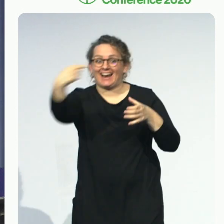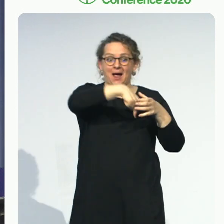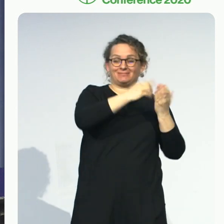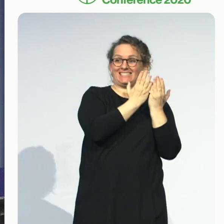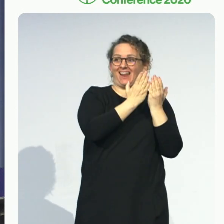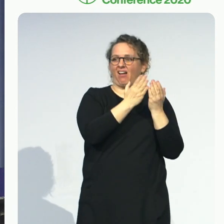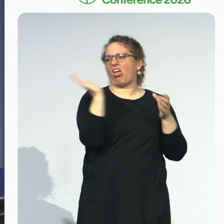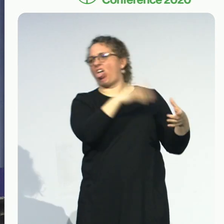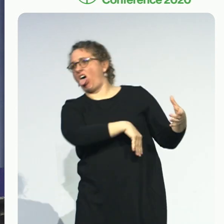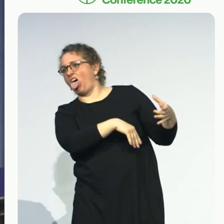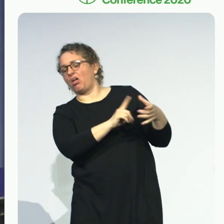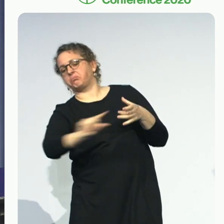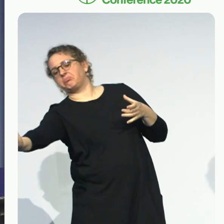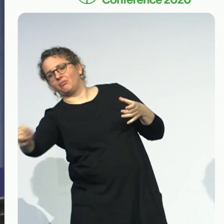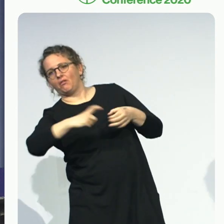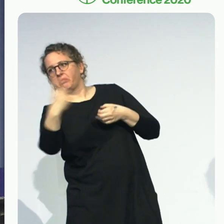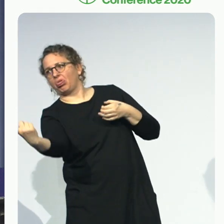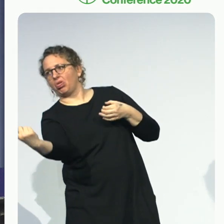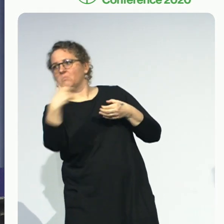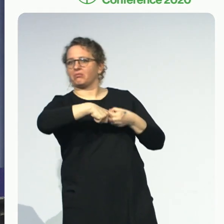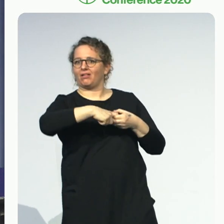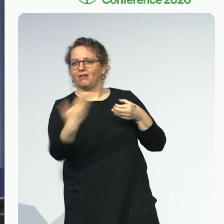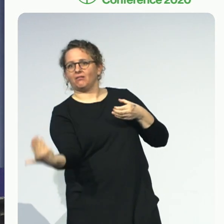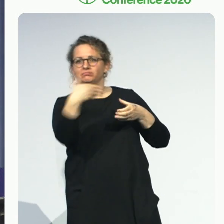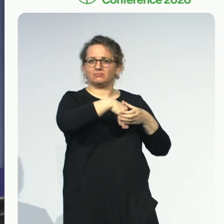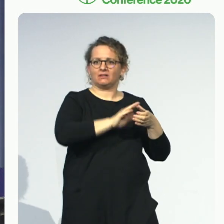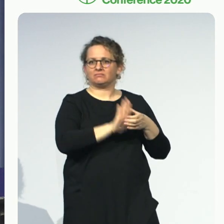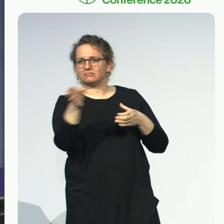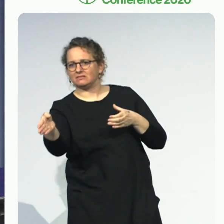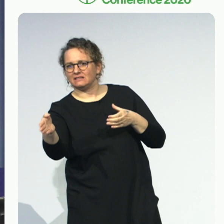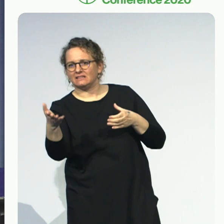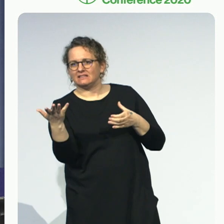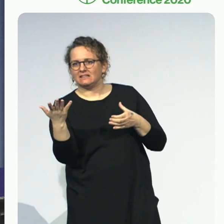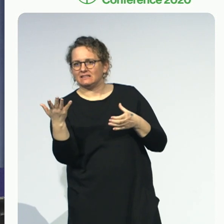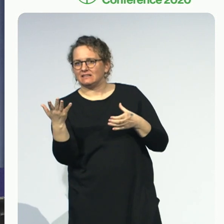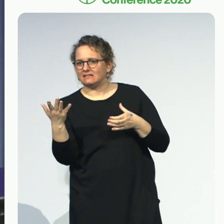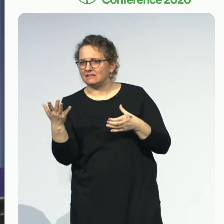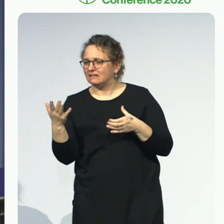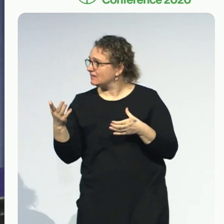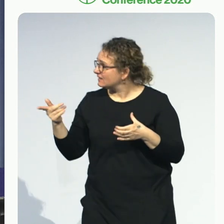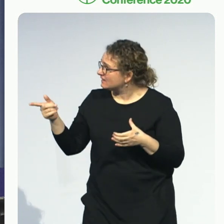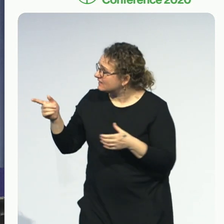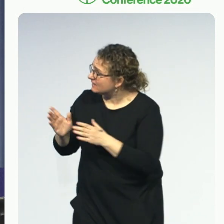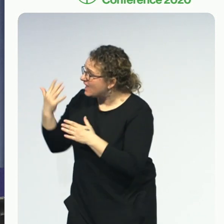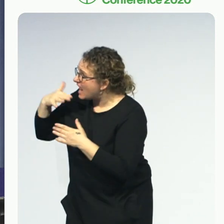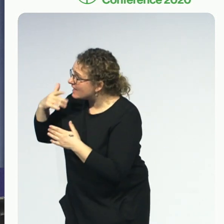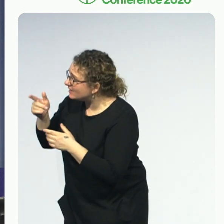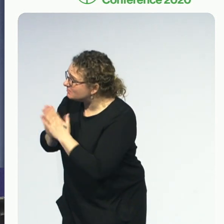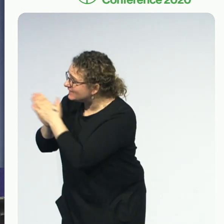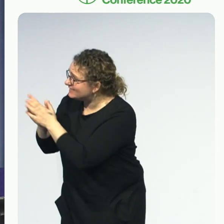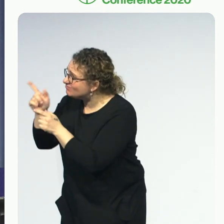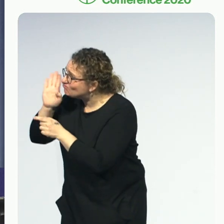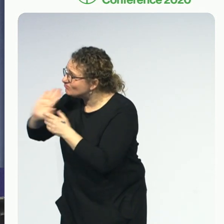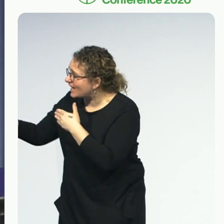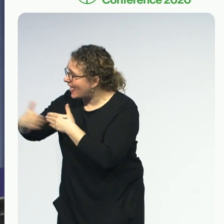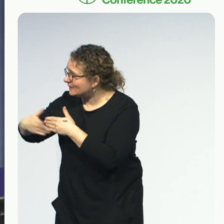population. Can I ask you to close your statement, please? Sorry? Can I ask you to close your statement, please? Yeah. So they are